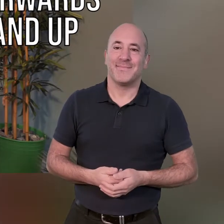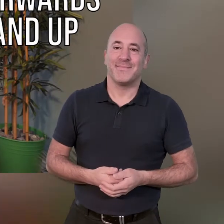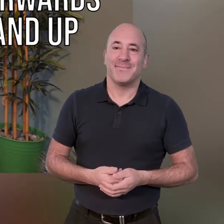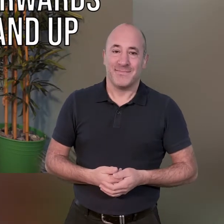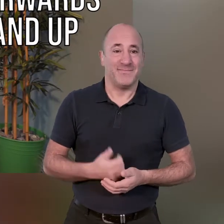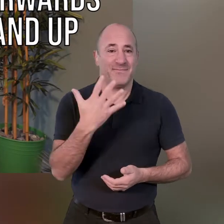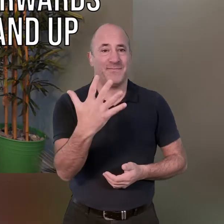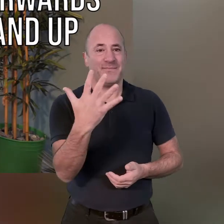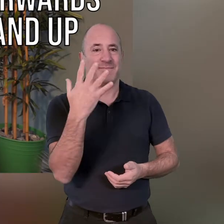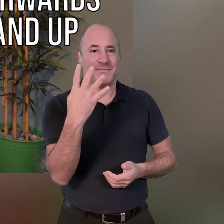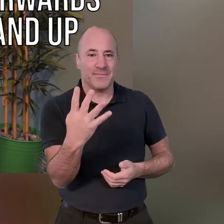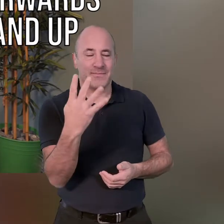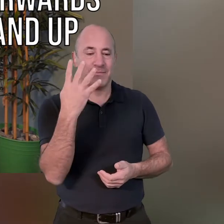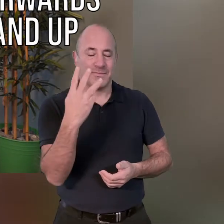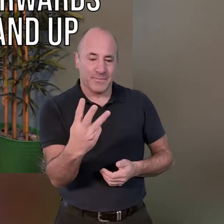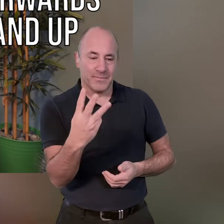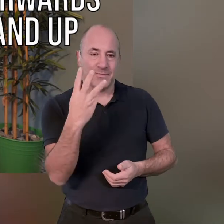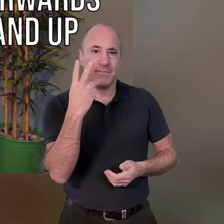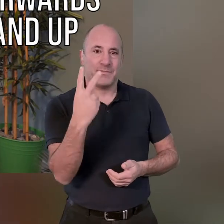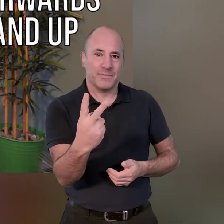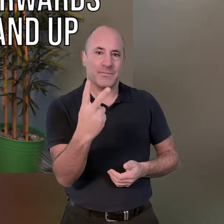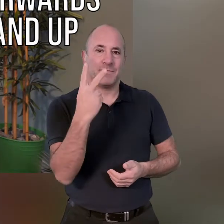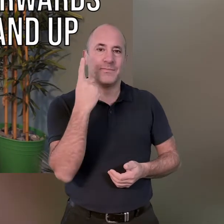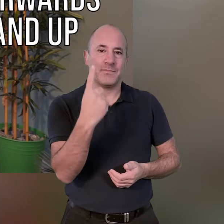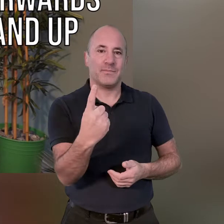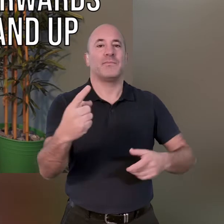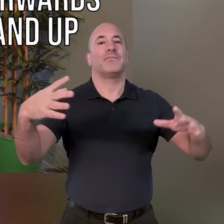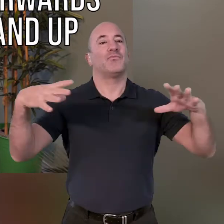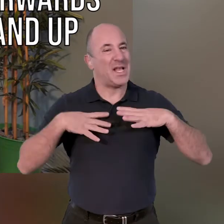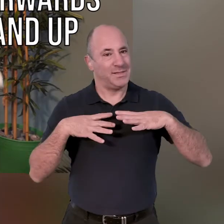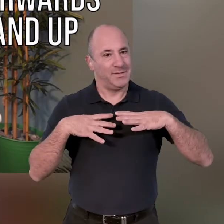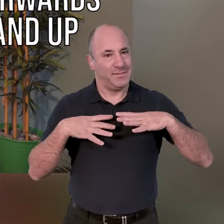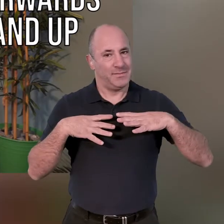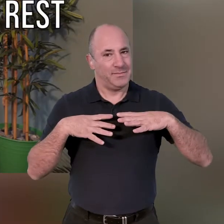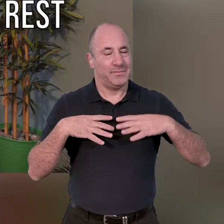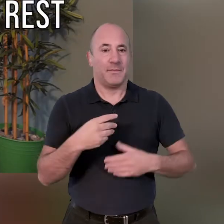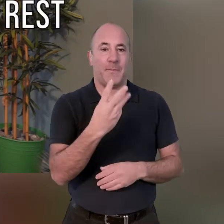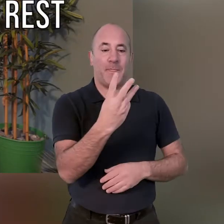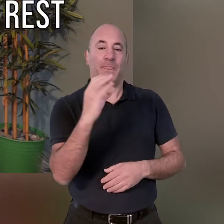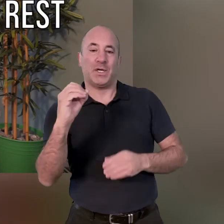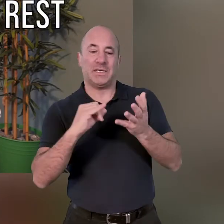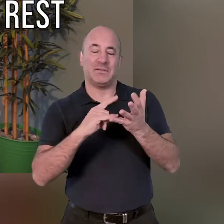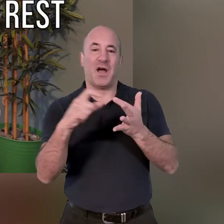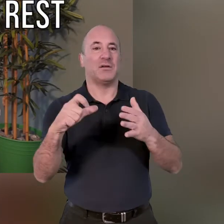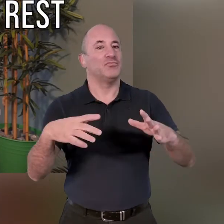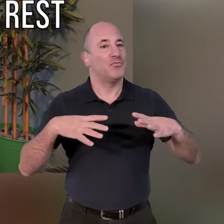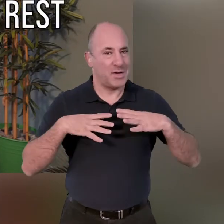So that's it. 5, 4, 3, 2, 1, rest. 30 seconds